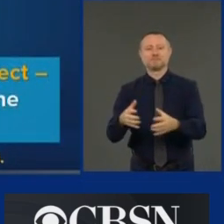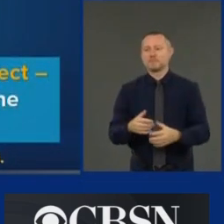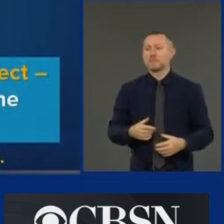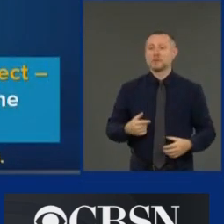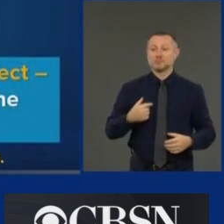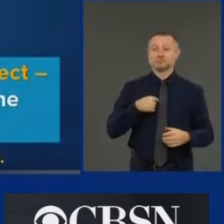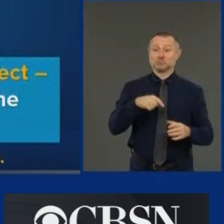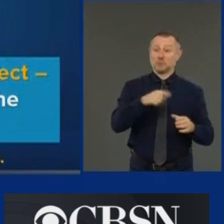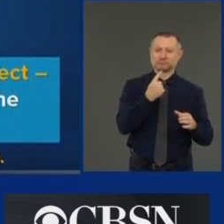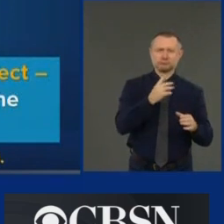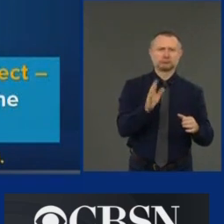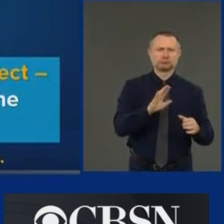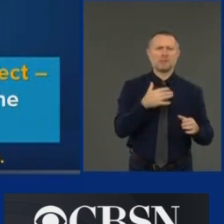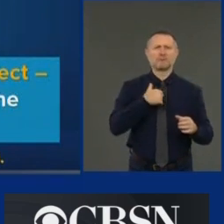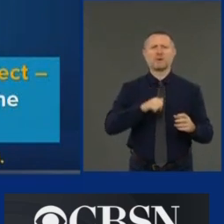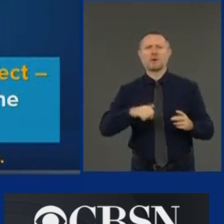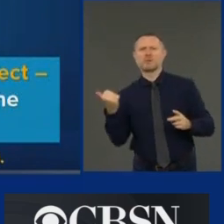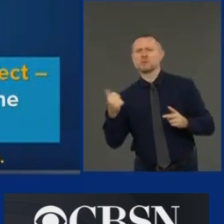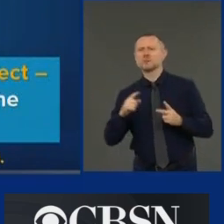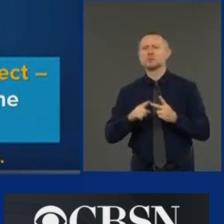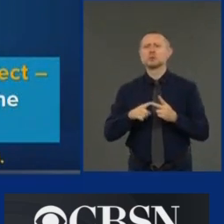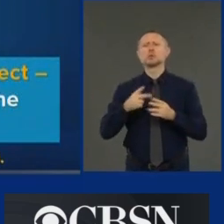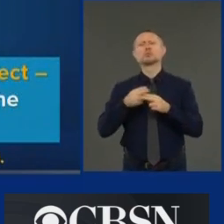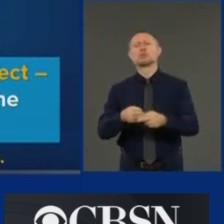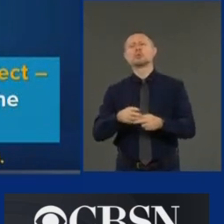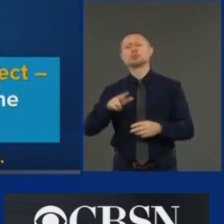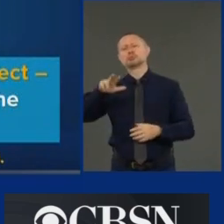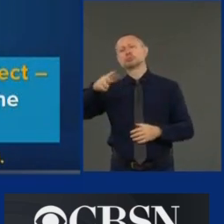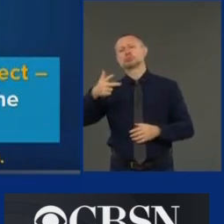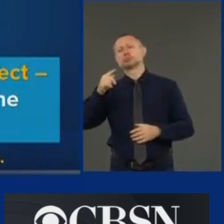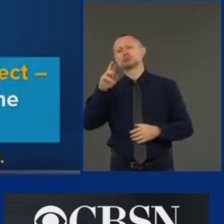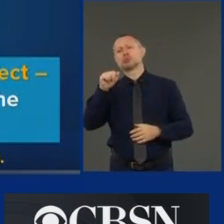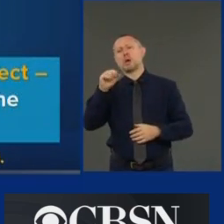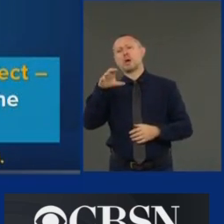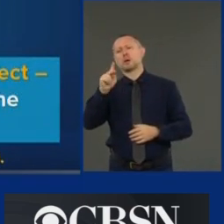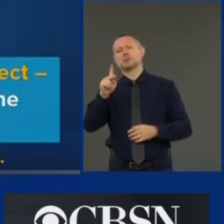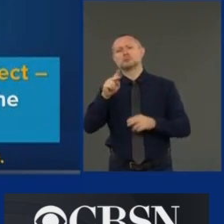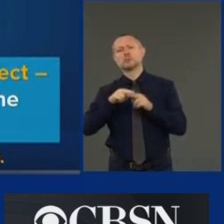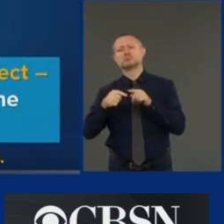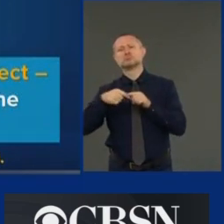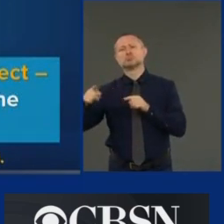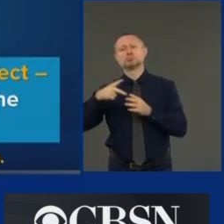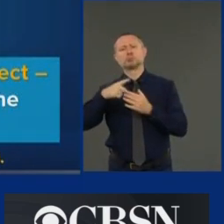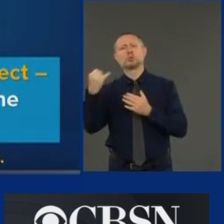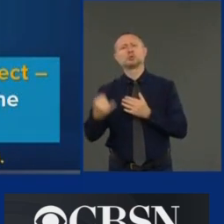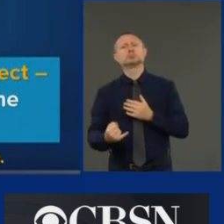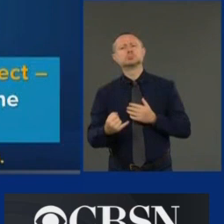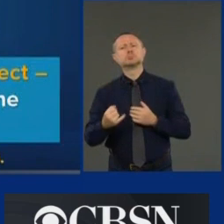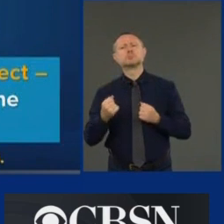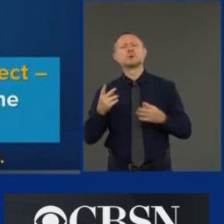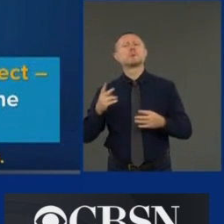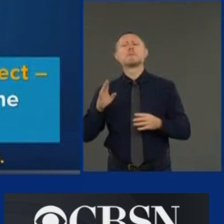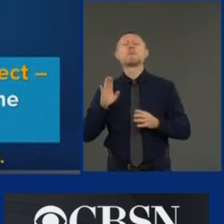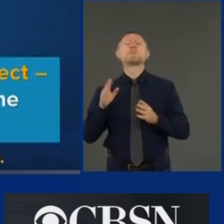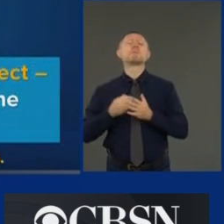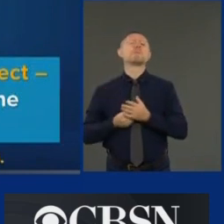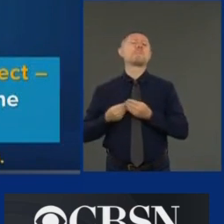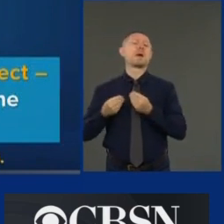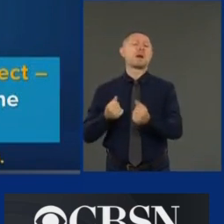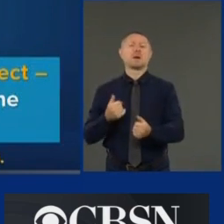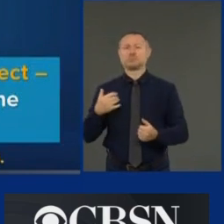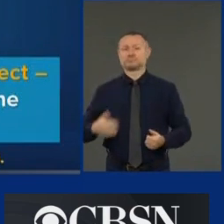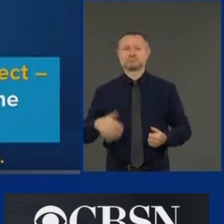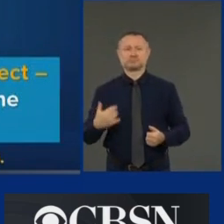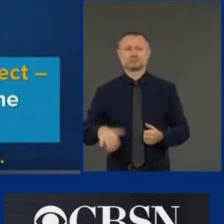project that's called the Third Track Project, which is a multi-billion-dollar project that's going to make a significant difference